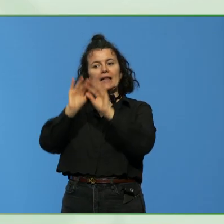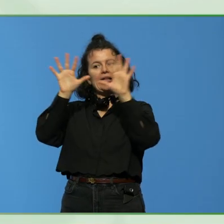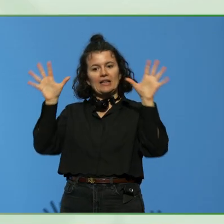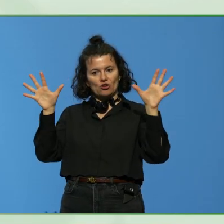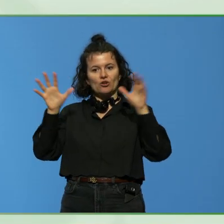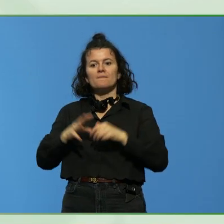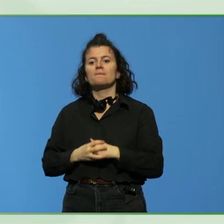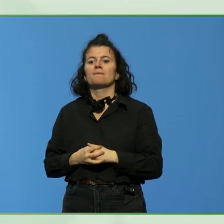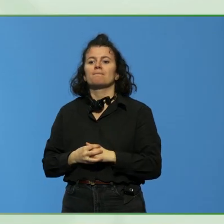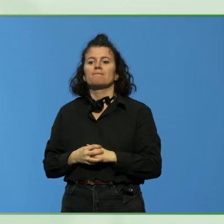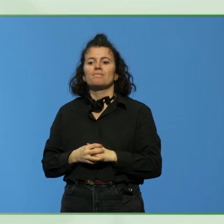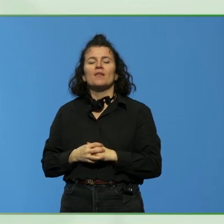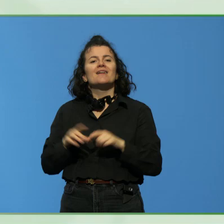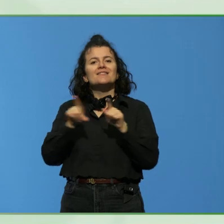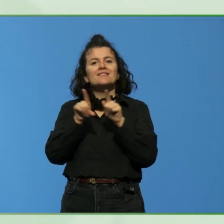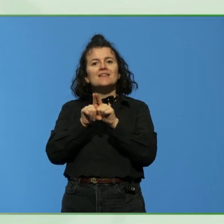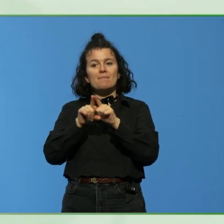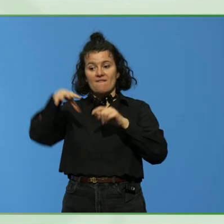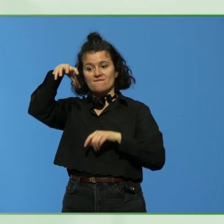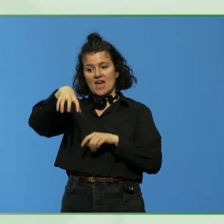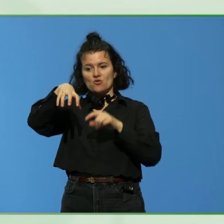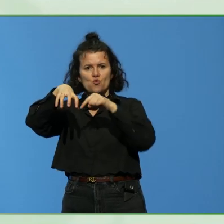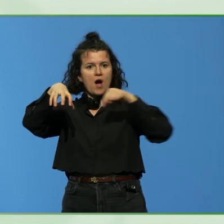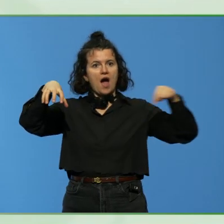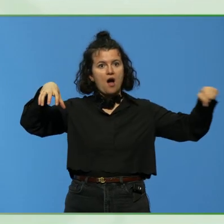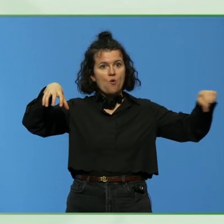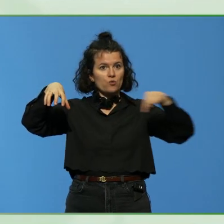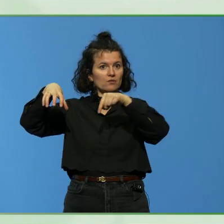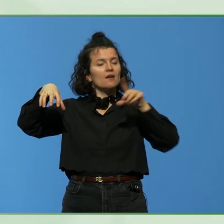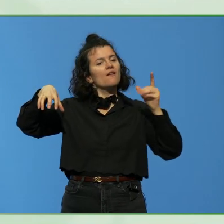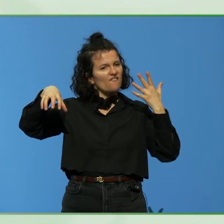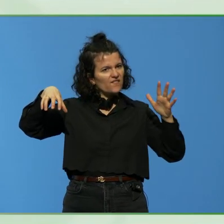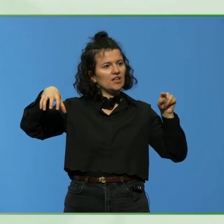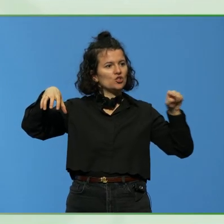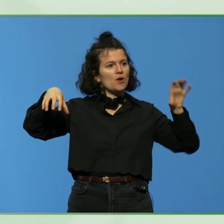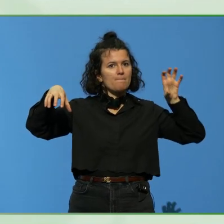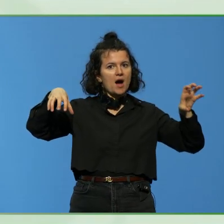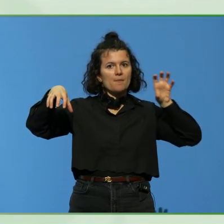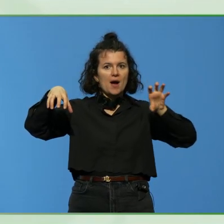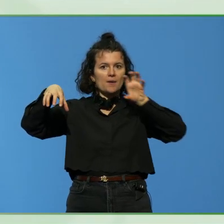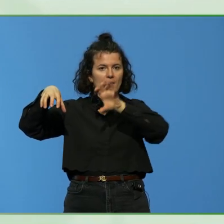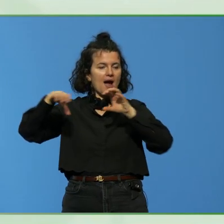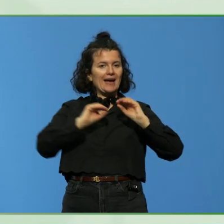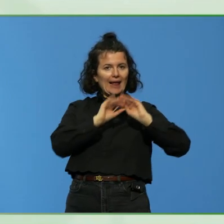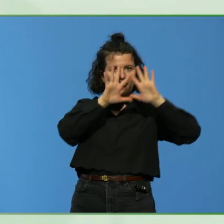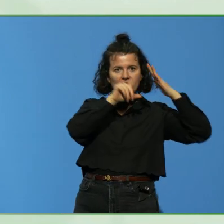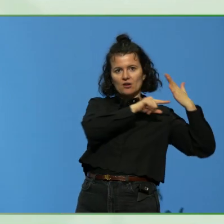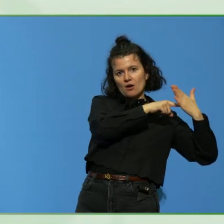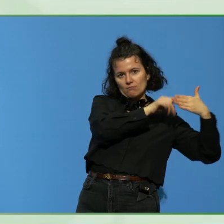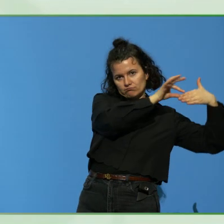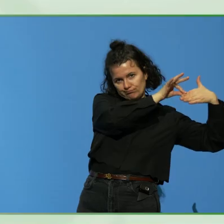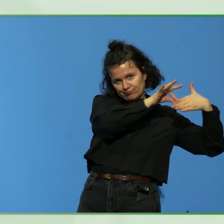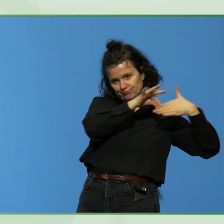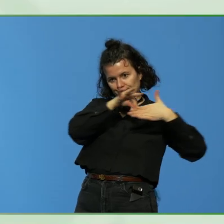the venue, which helped reduce sensory overload. It